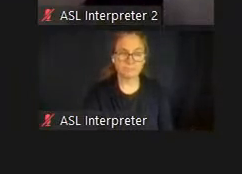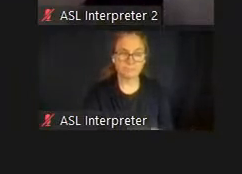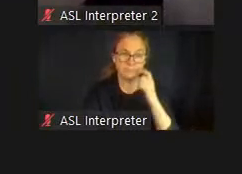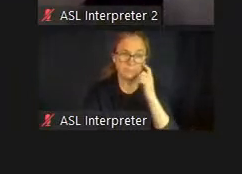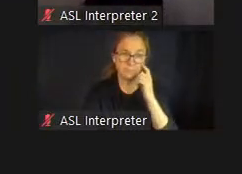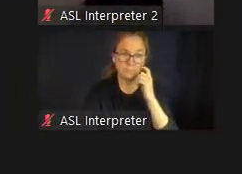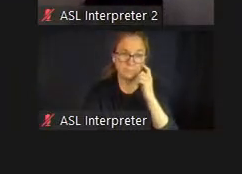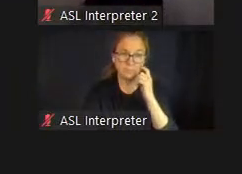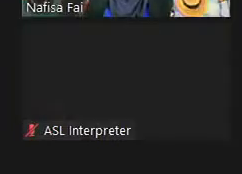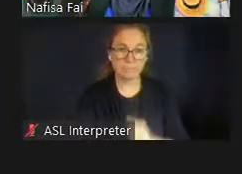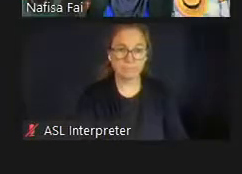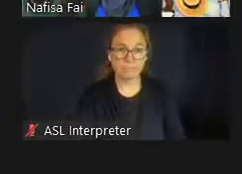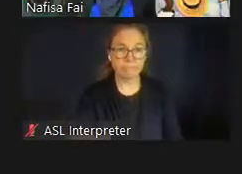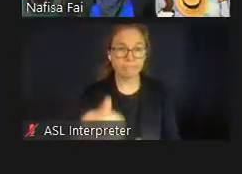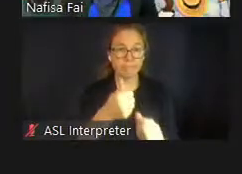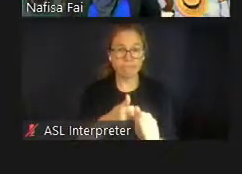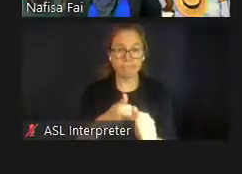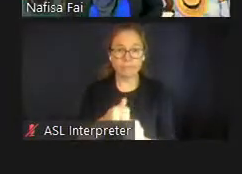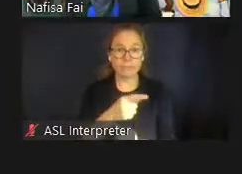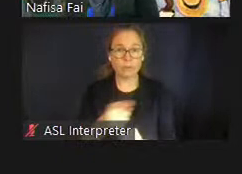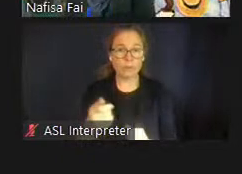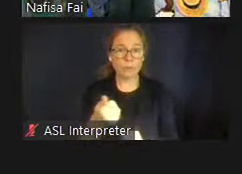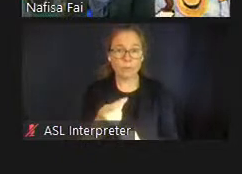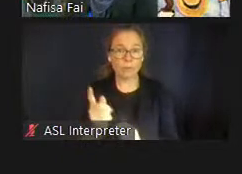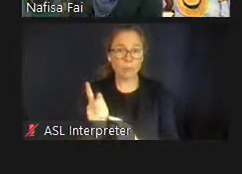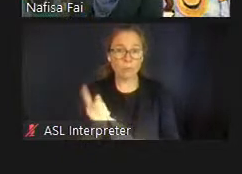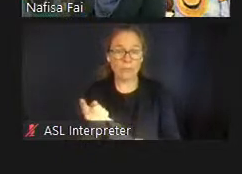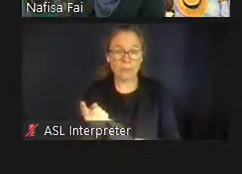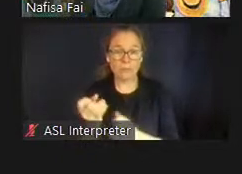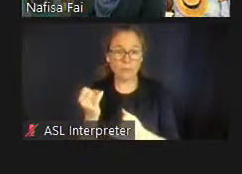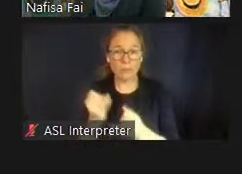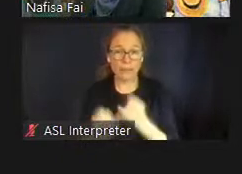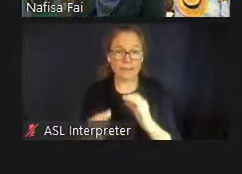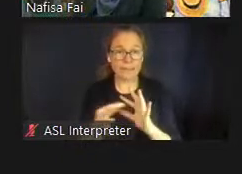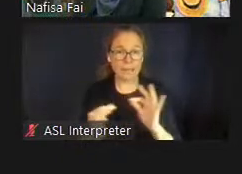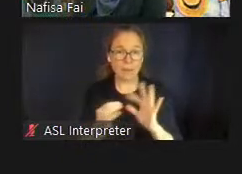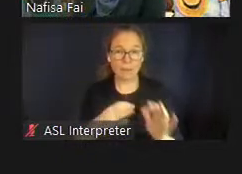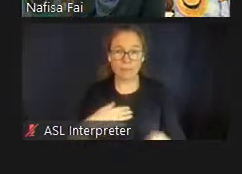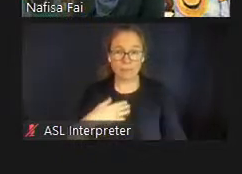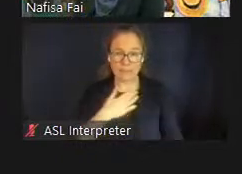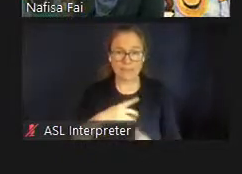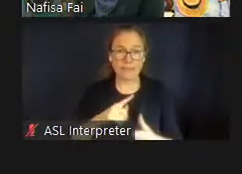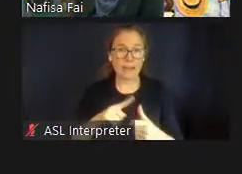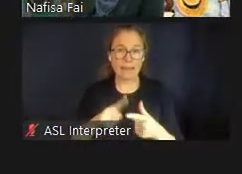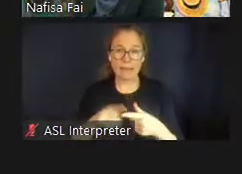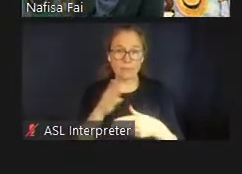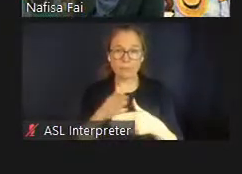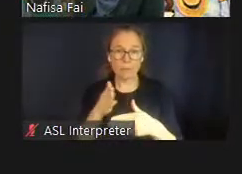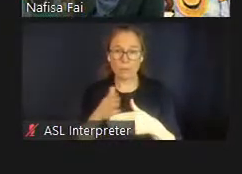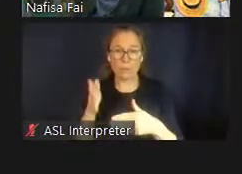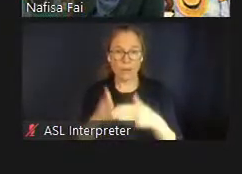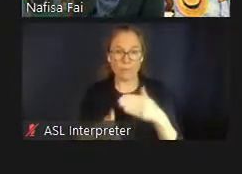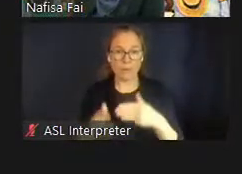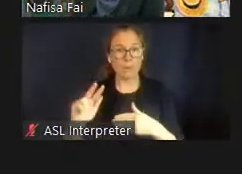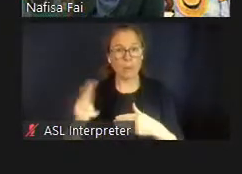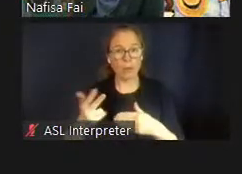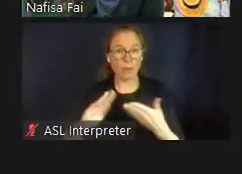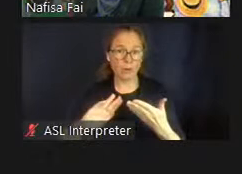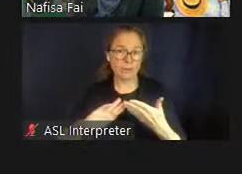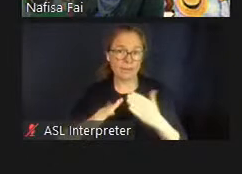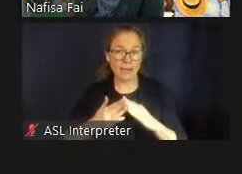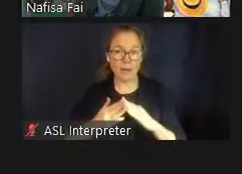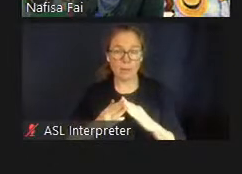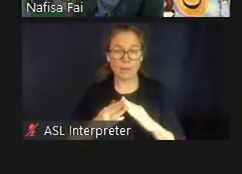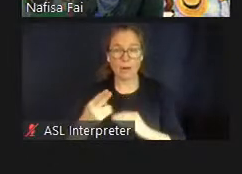minutes to give some parting comments, if you would, please. And we will then wrap up our third town hall of